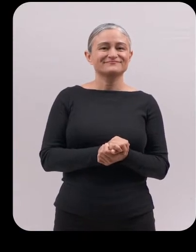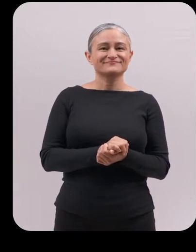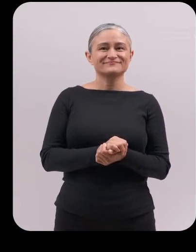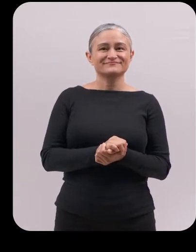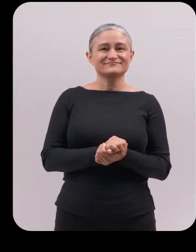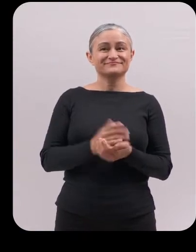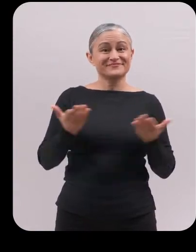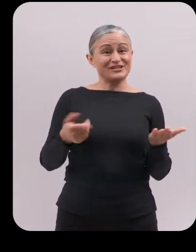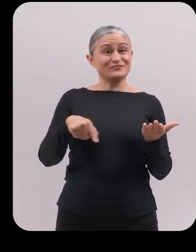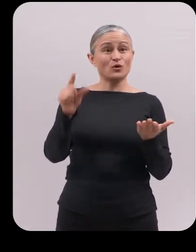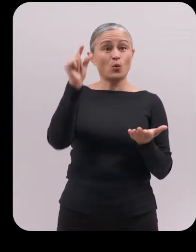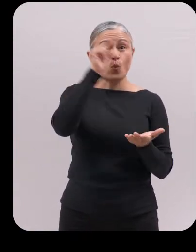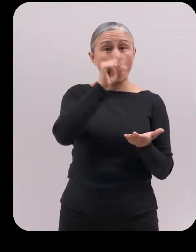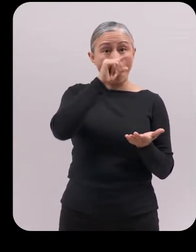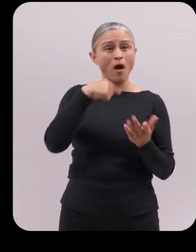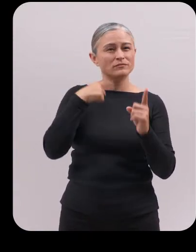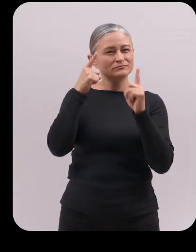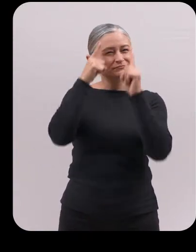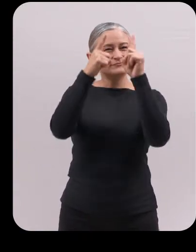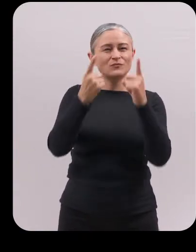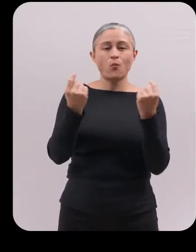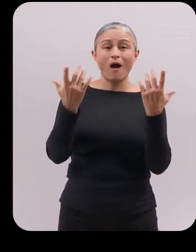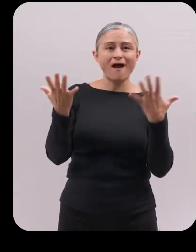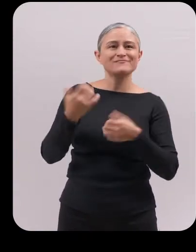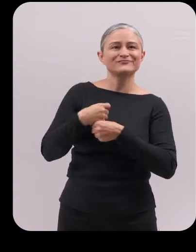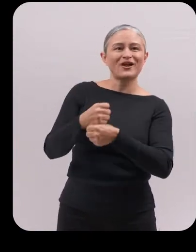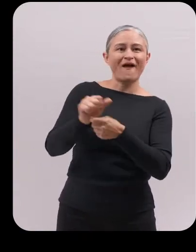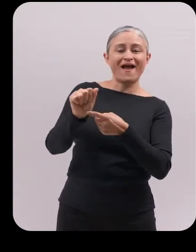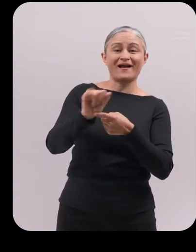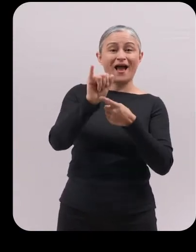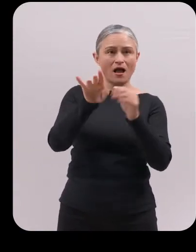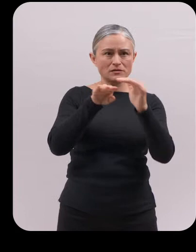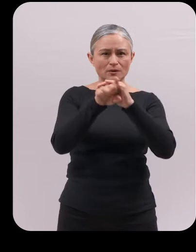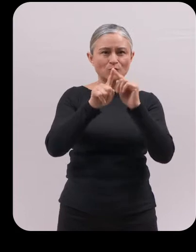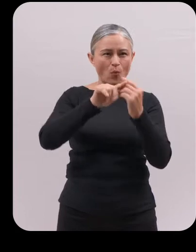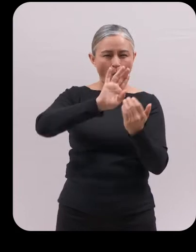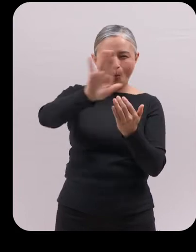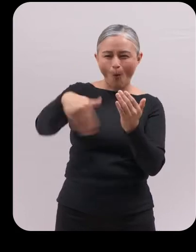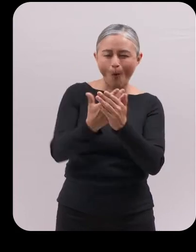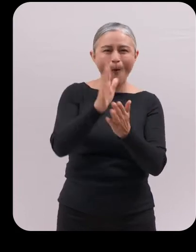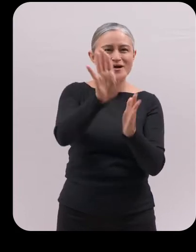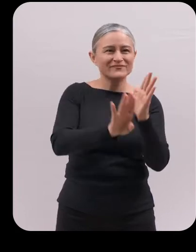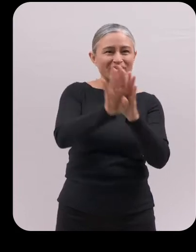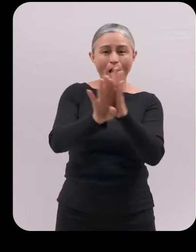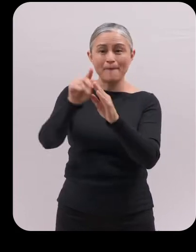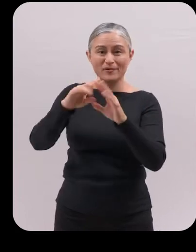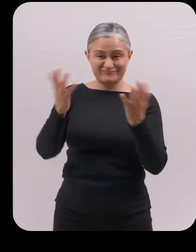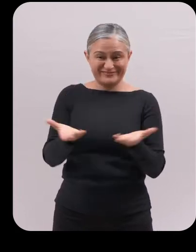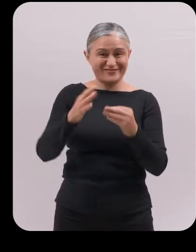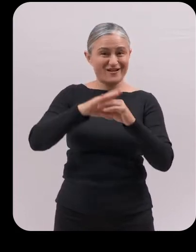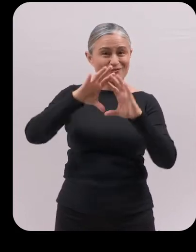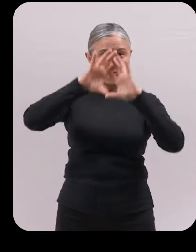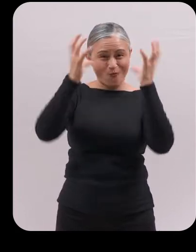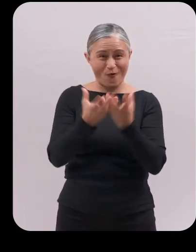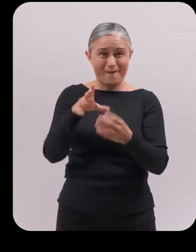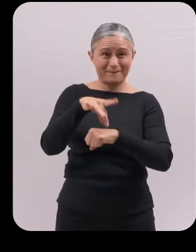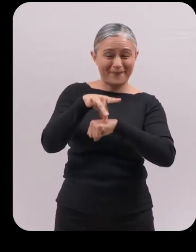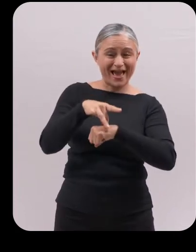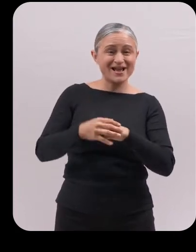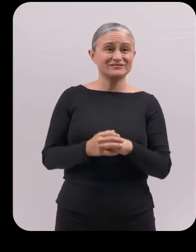At Google, we're on a mission to make generative AI accessible to every developer on the planet.